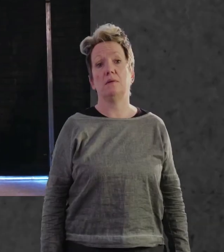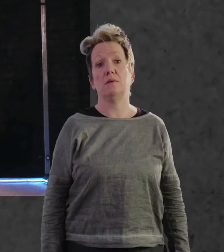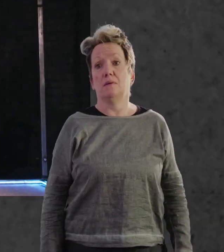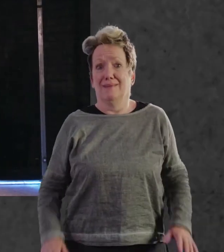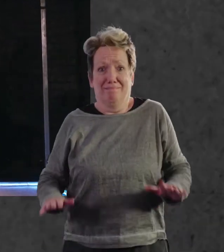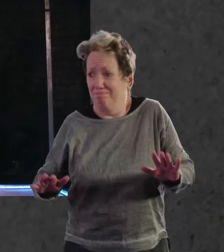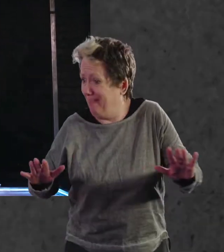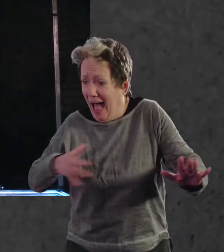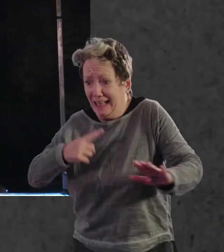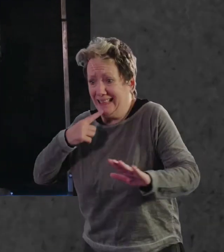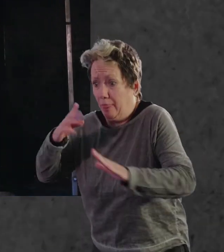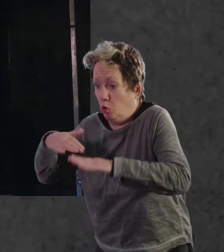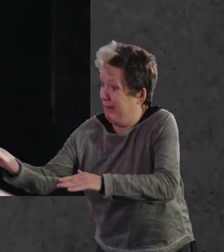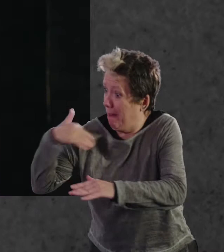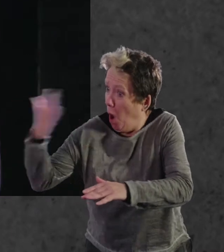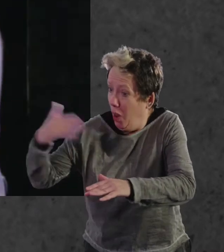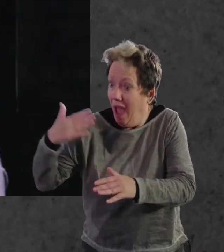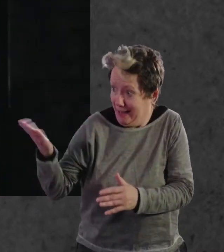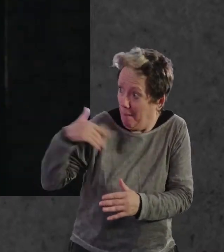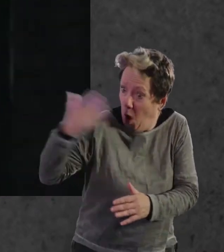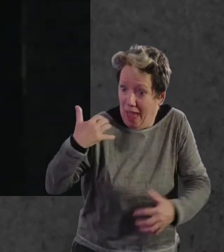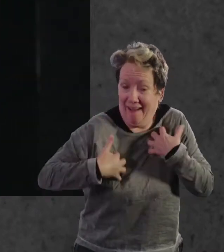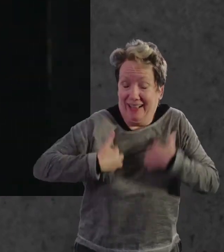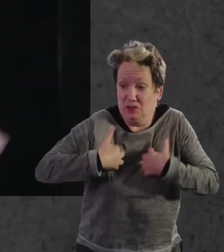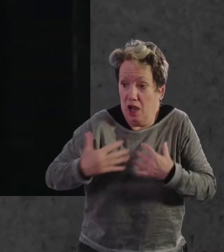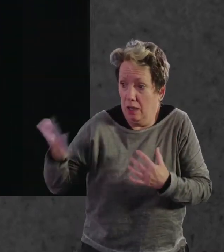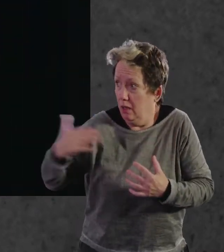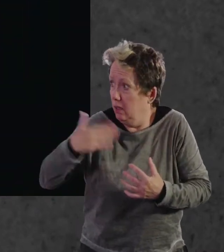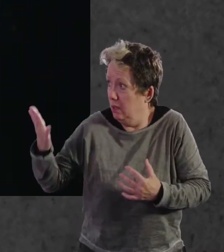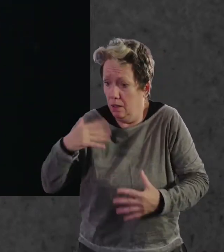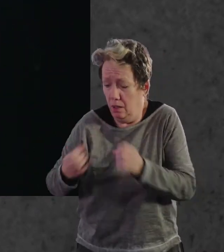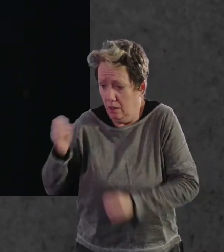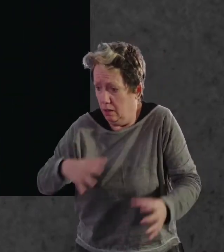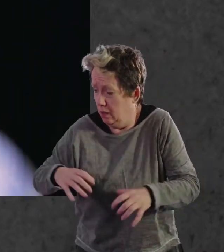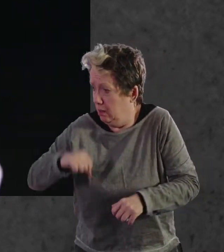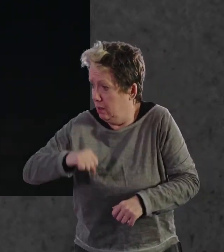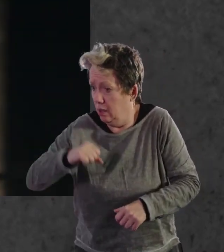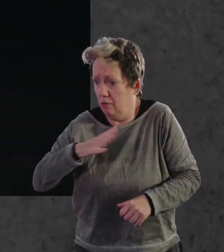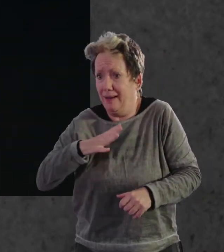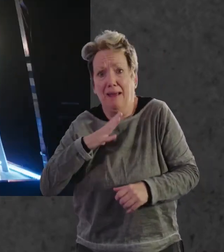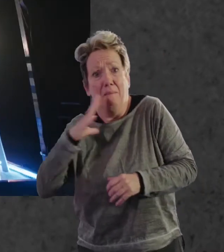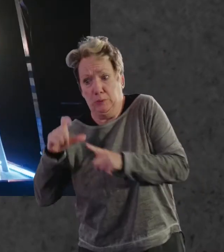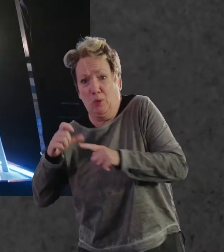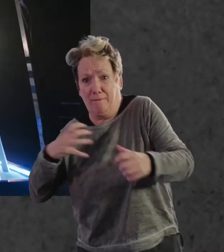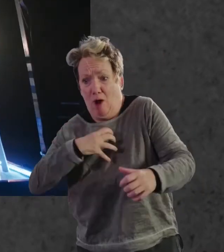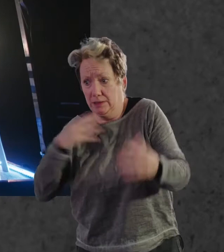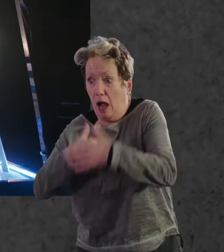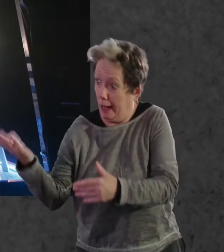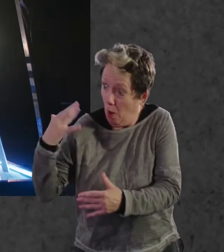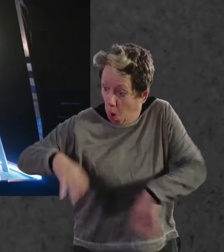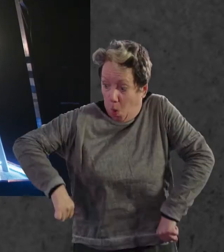tell the children we're going on an adventure. I'll lift, hold, and carry Ryan as he sleeps. Megan's scared of the dark. Come on, hold my hand.